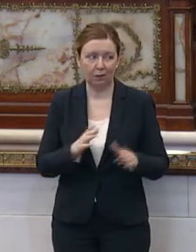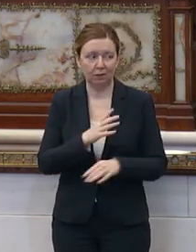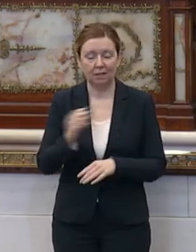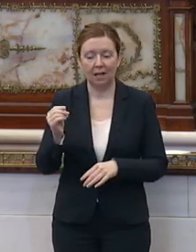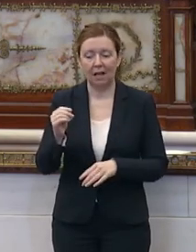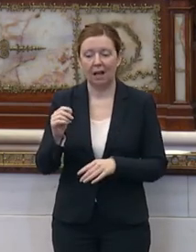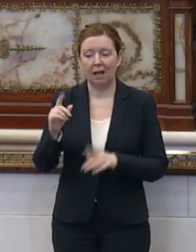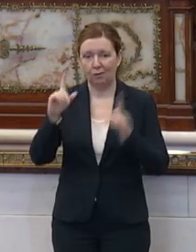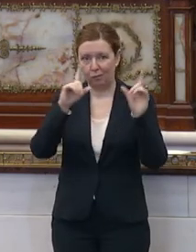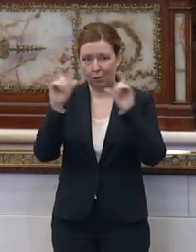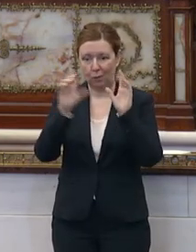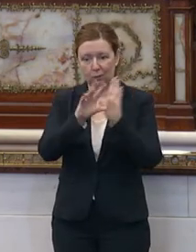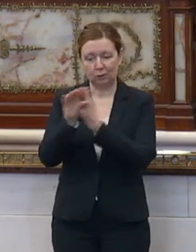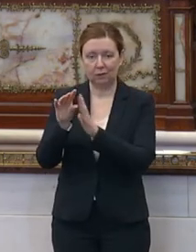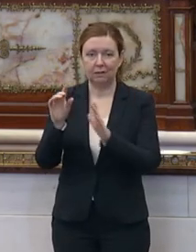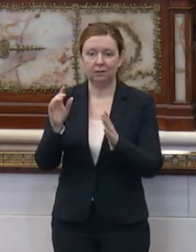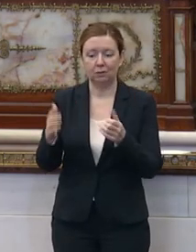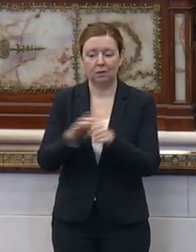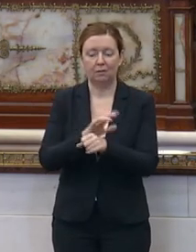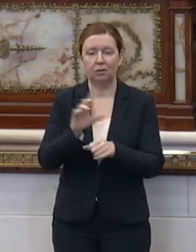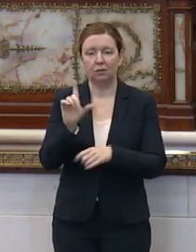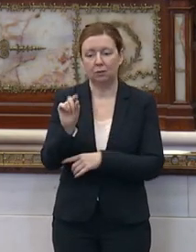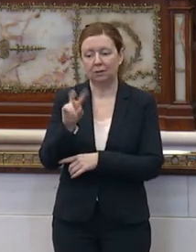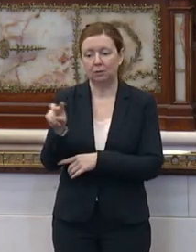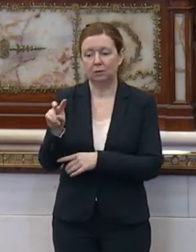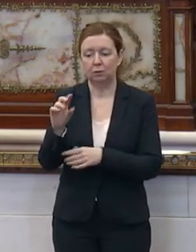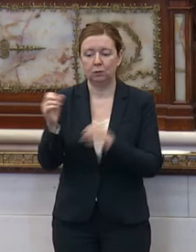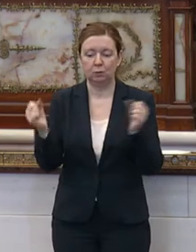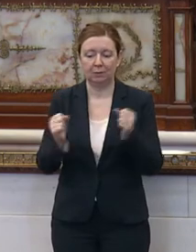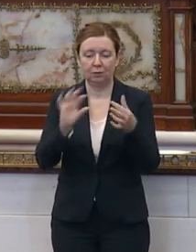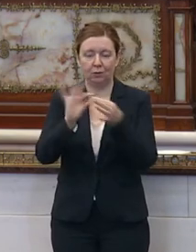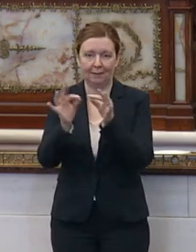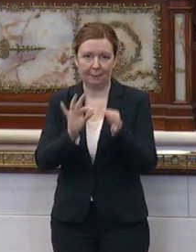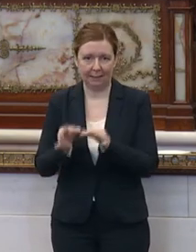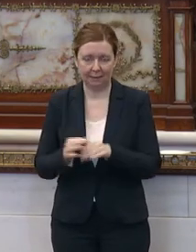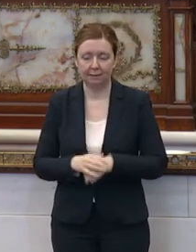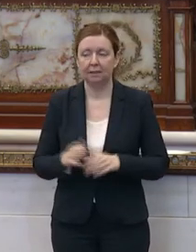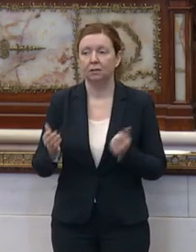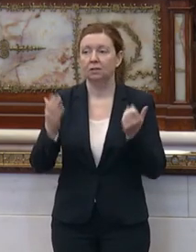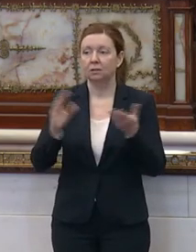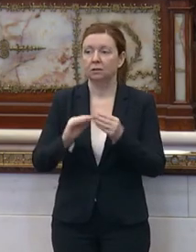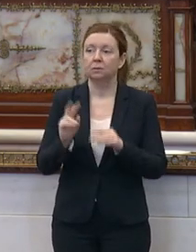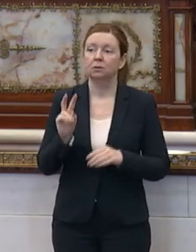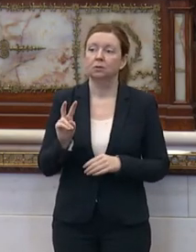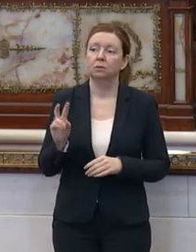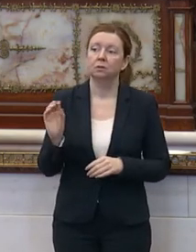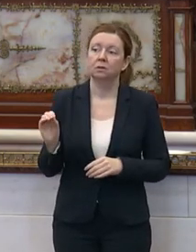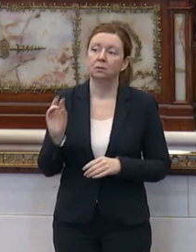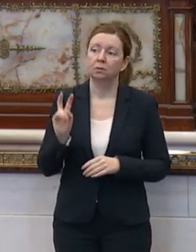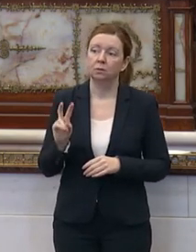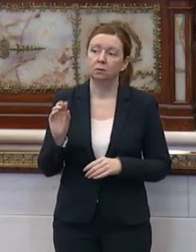and photojournalists to cover the 2022 Winter Olympics. And resolution number